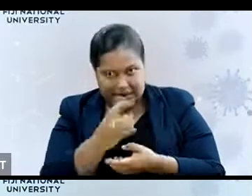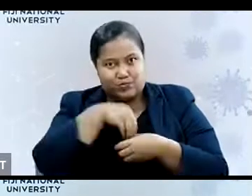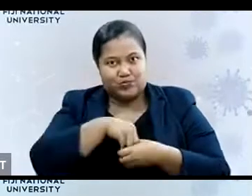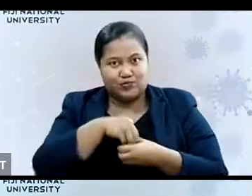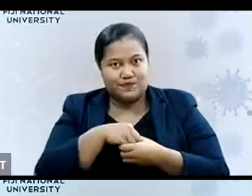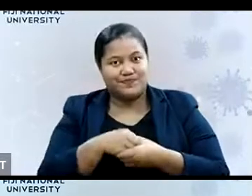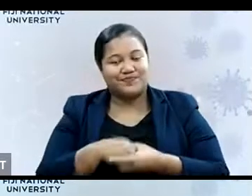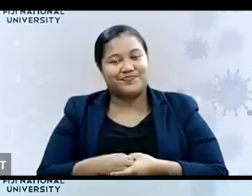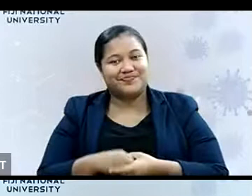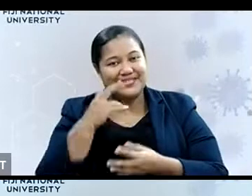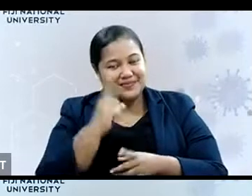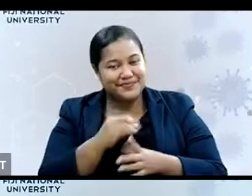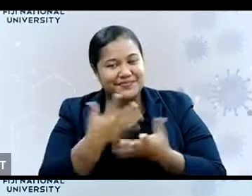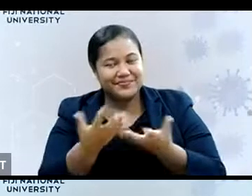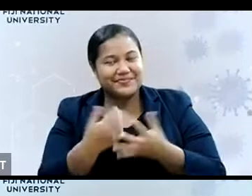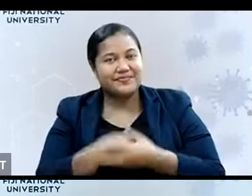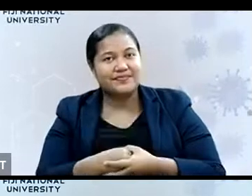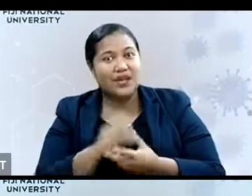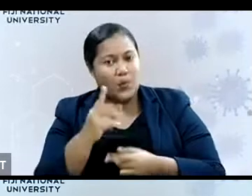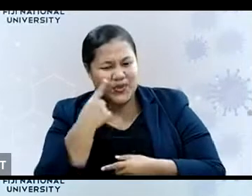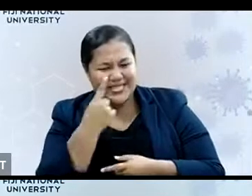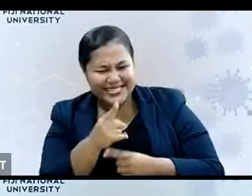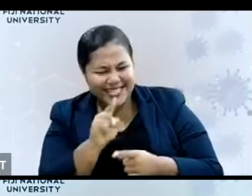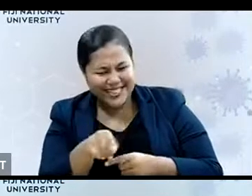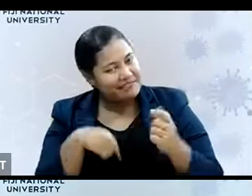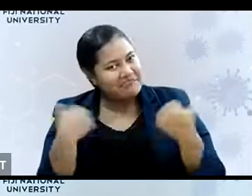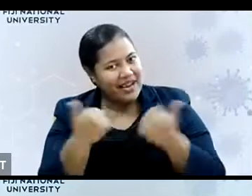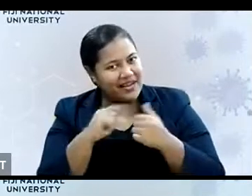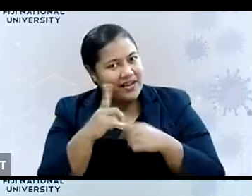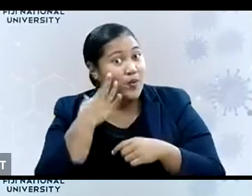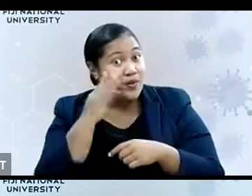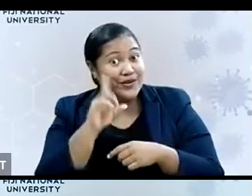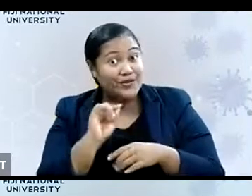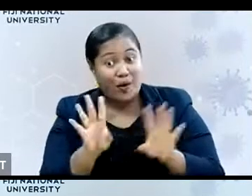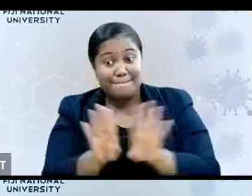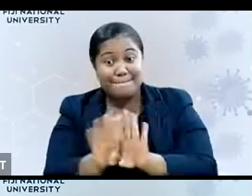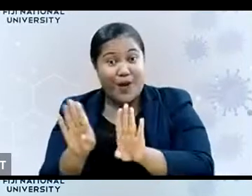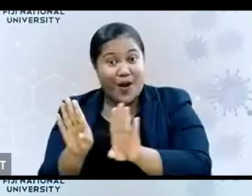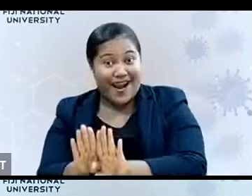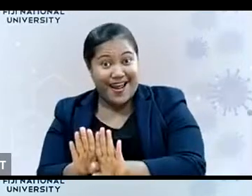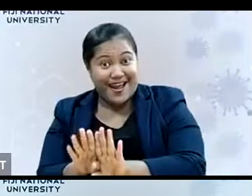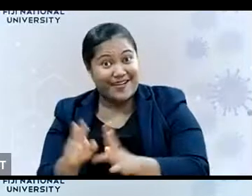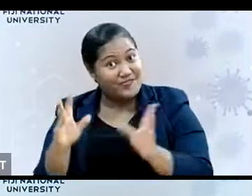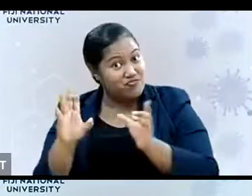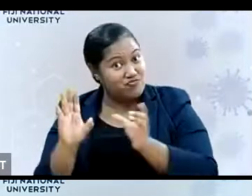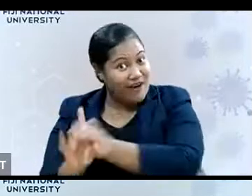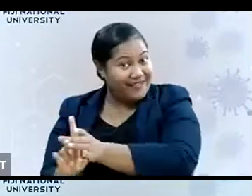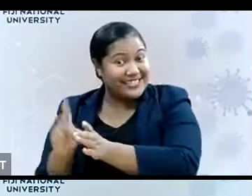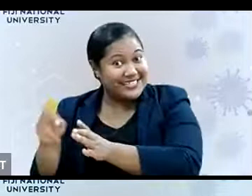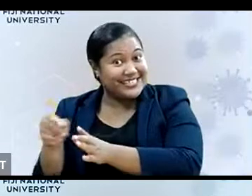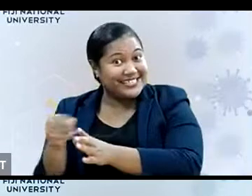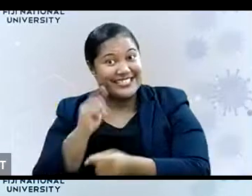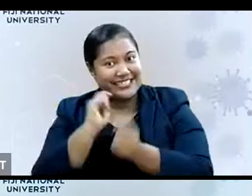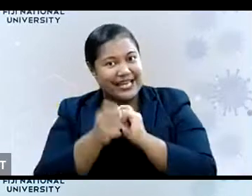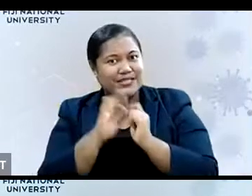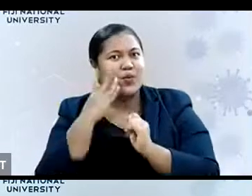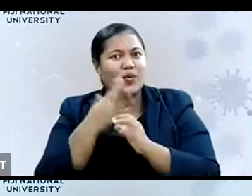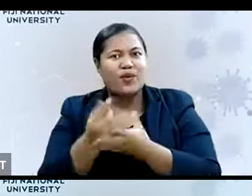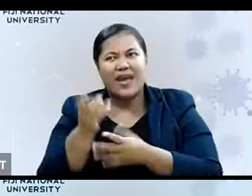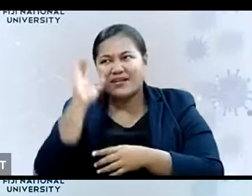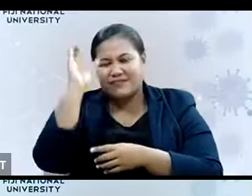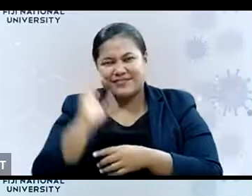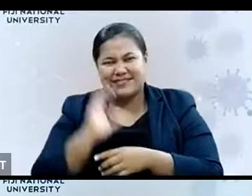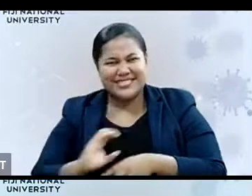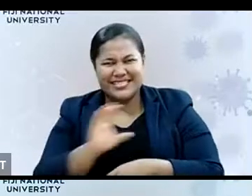it's just an old infection. So we saw that a lot when we're doing the border quarantine testing. So when we're having repatriated citizens come in from countries with